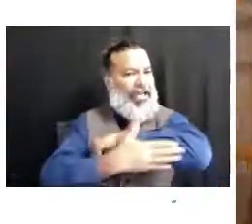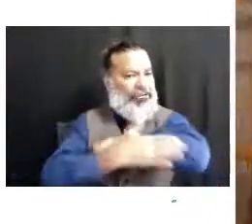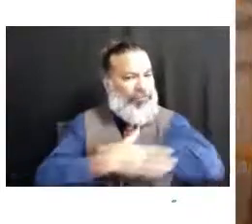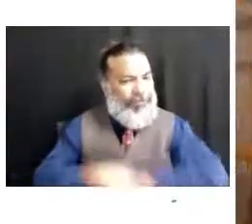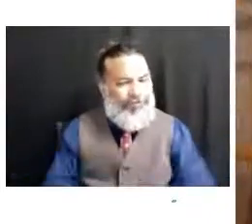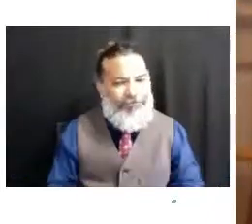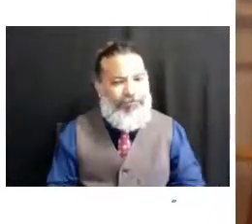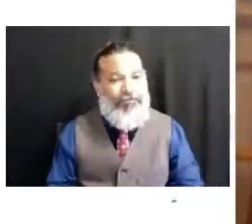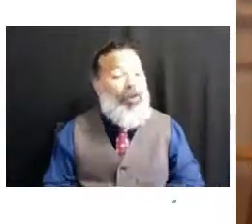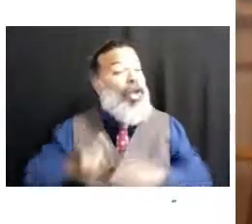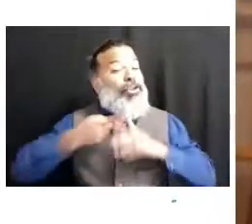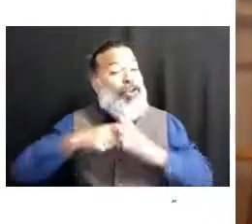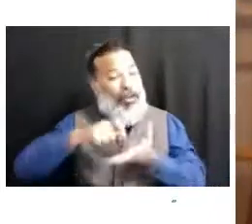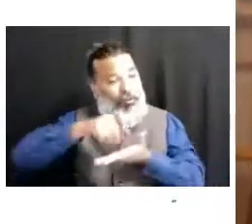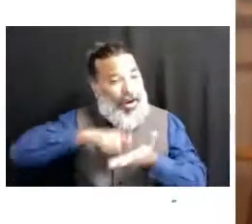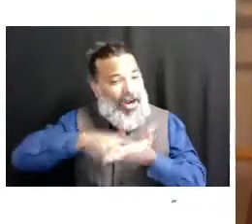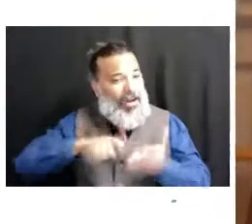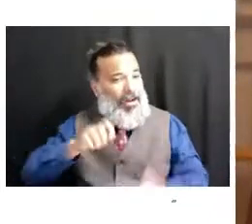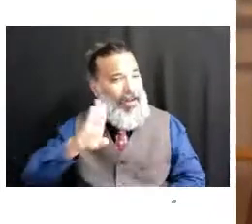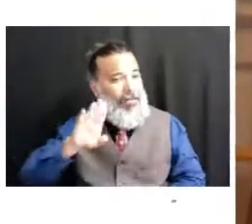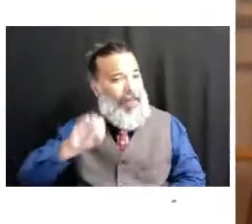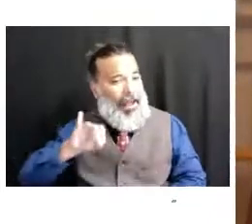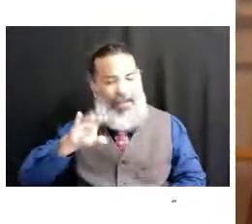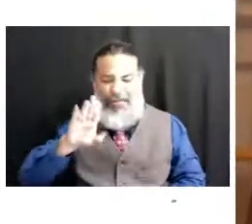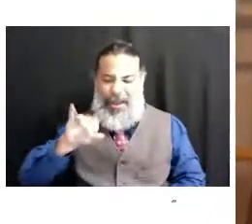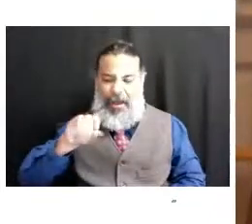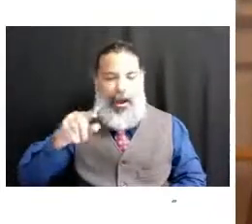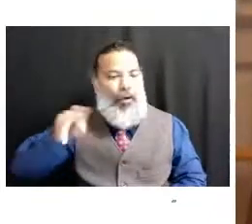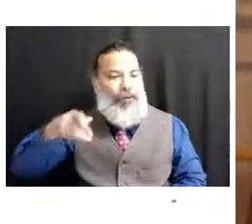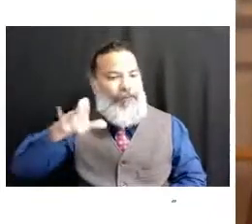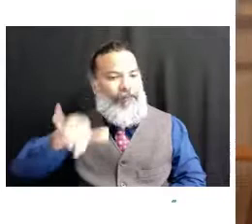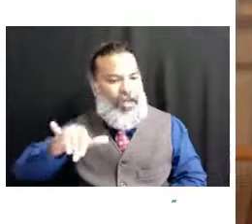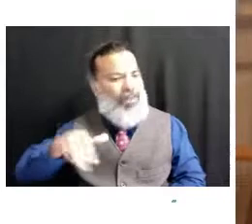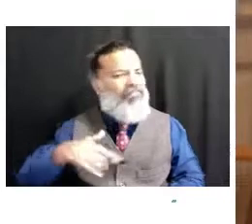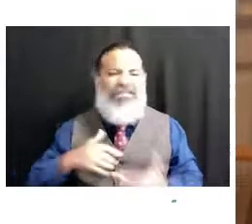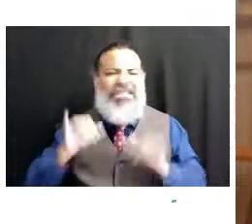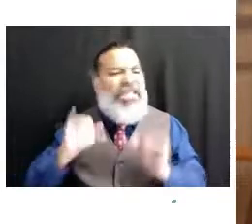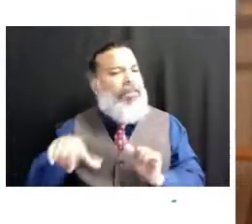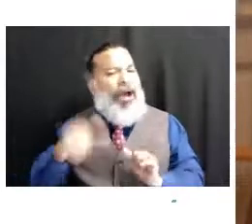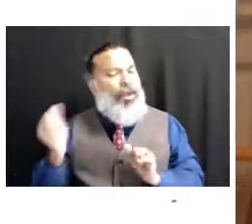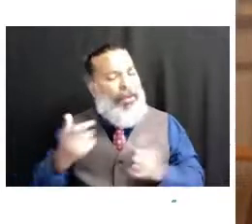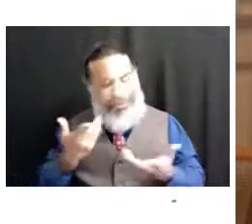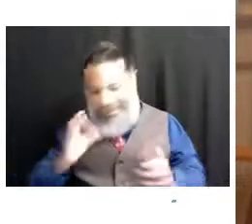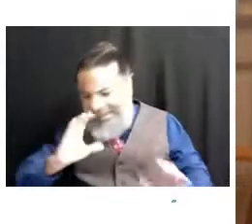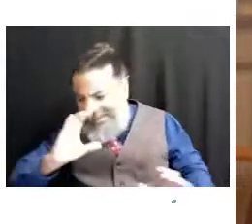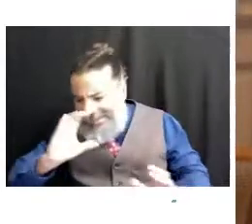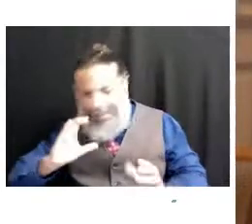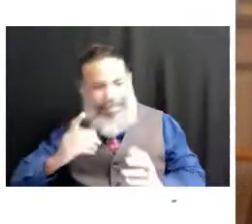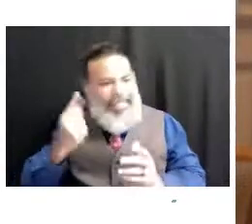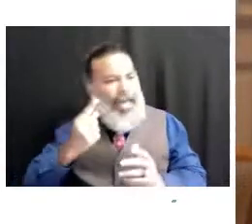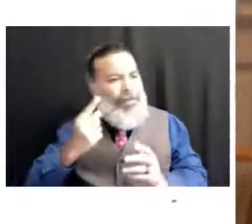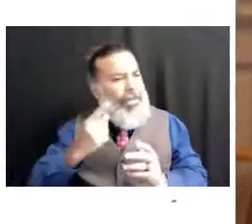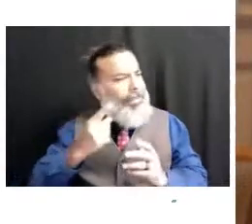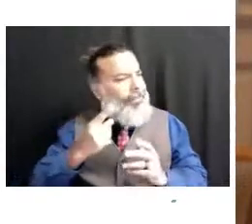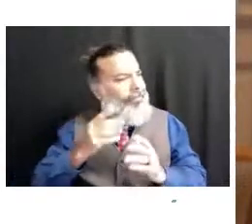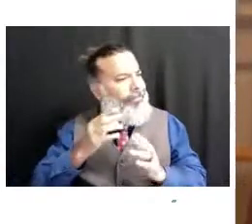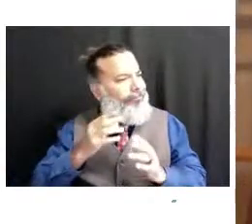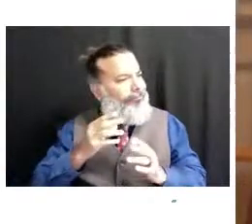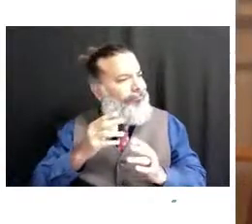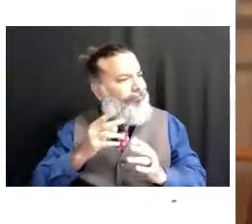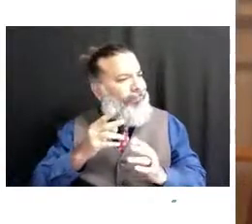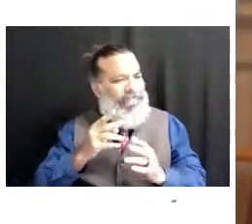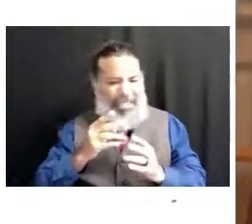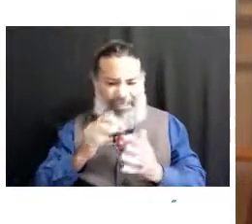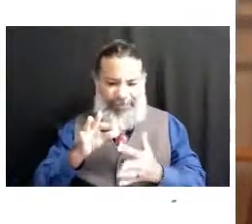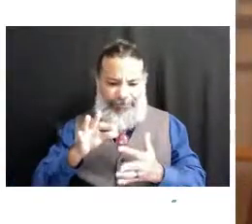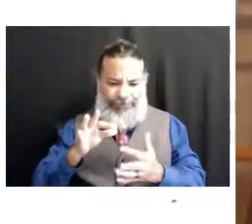biography, I was, like all biographers, looking for some kind of key, some sort of